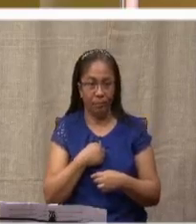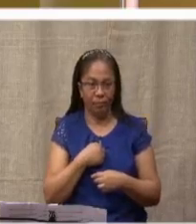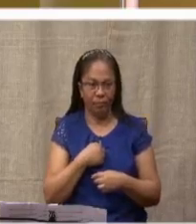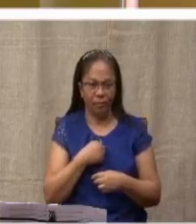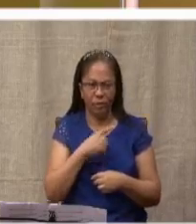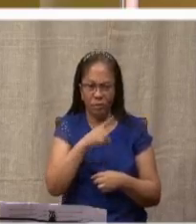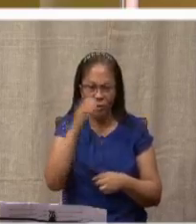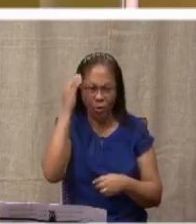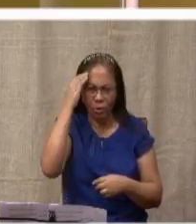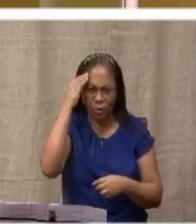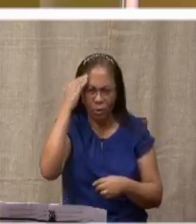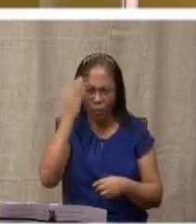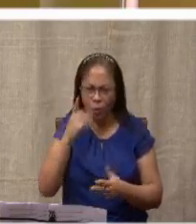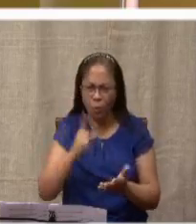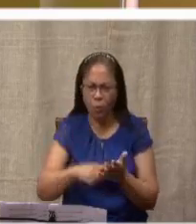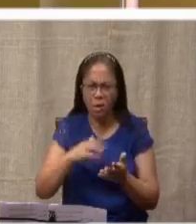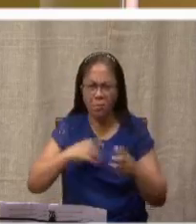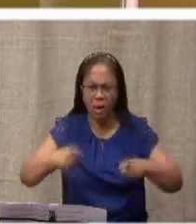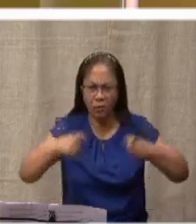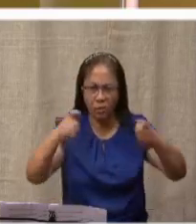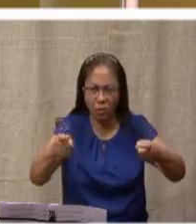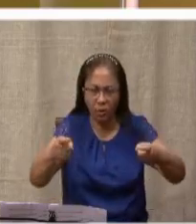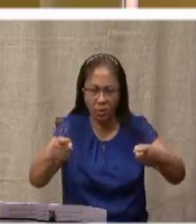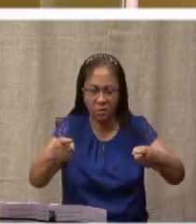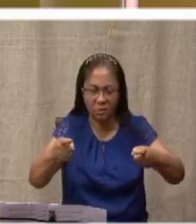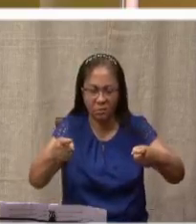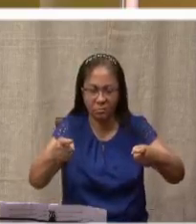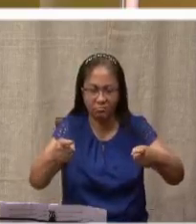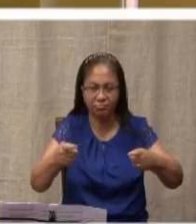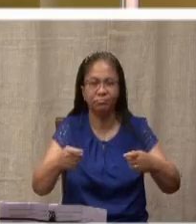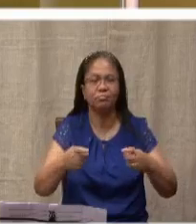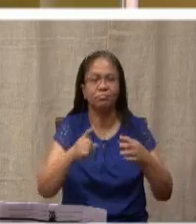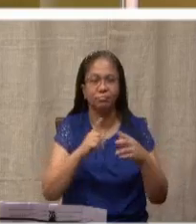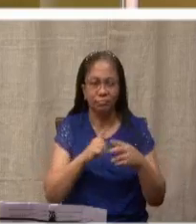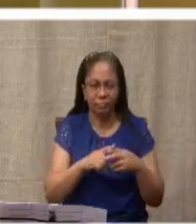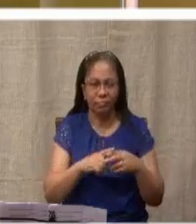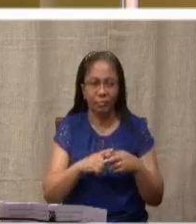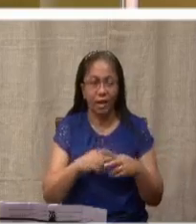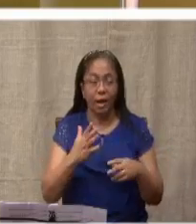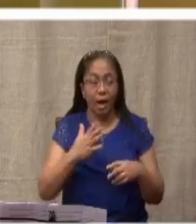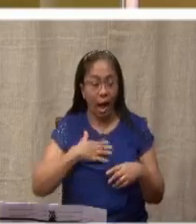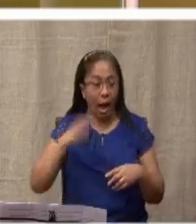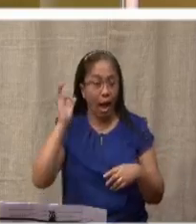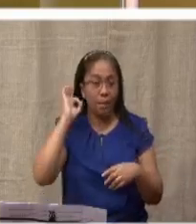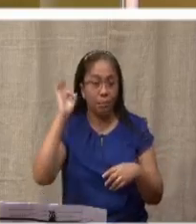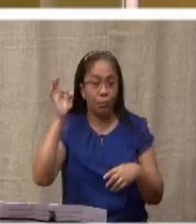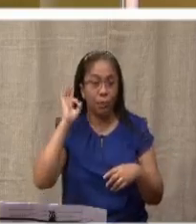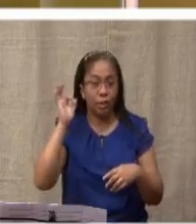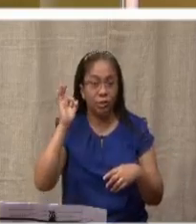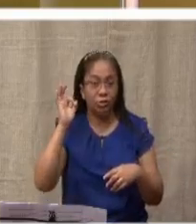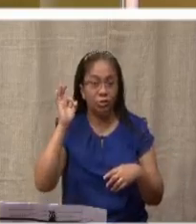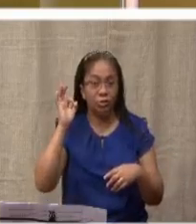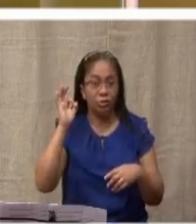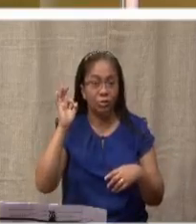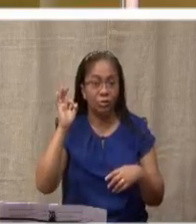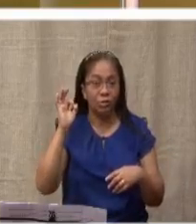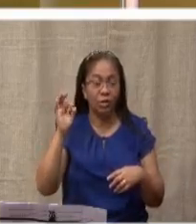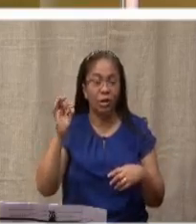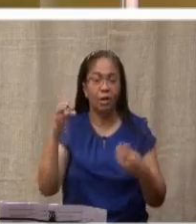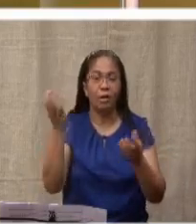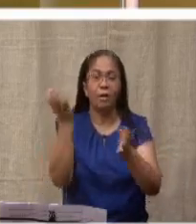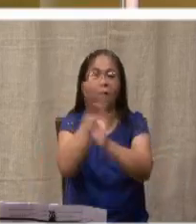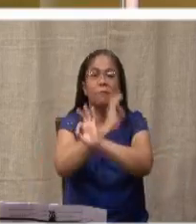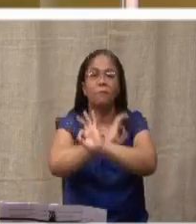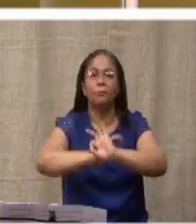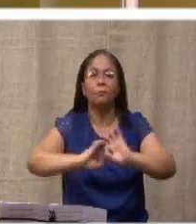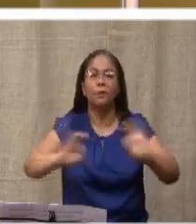do you know what my reward is it is this in my preaching to be able to offer